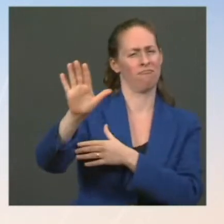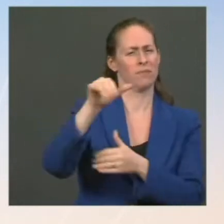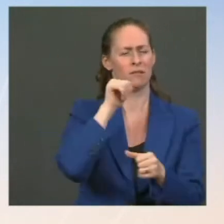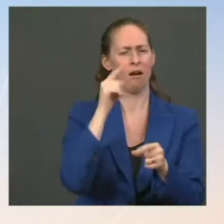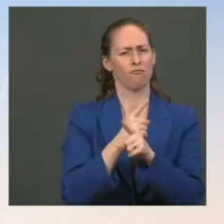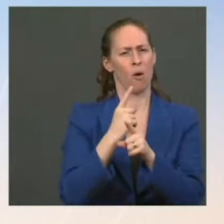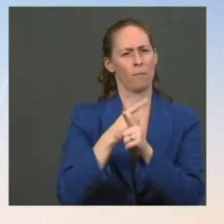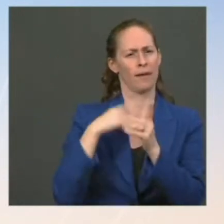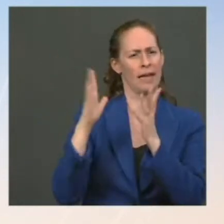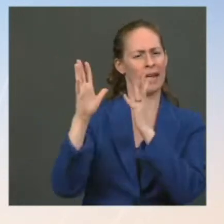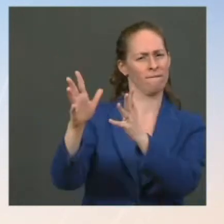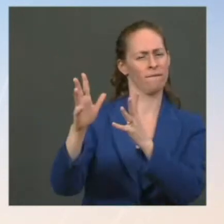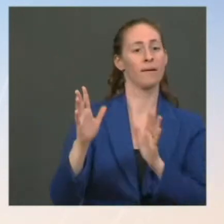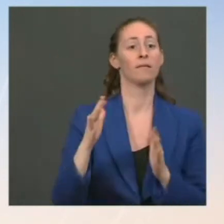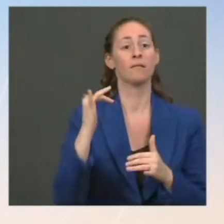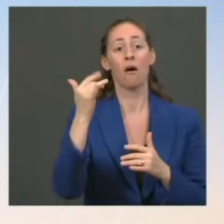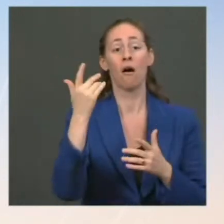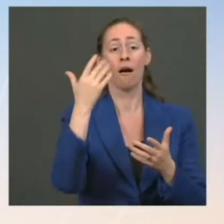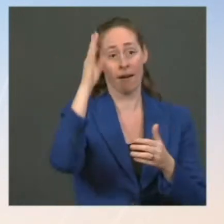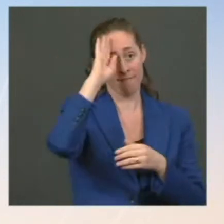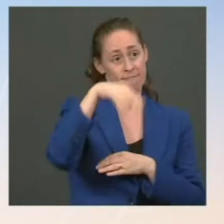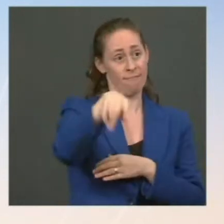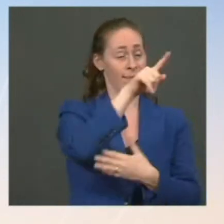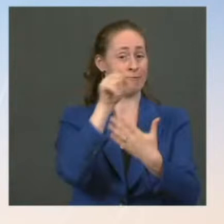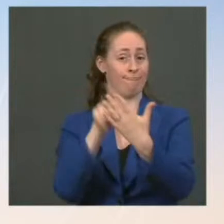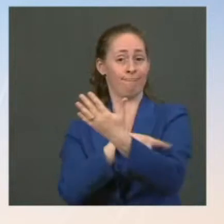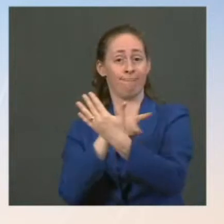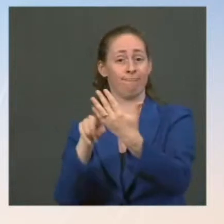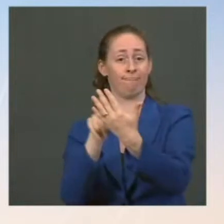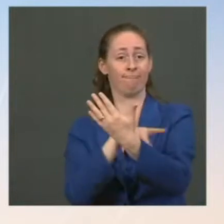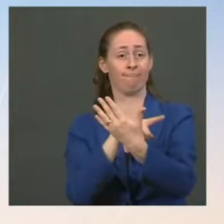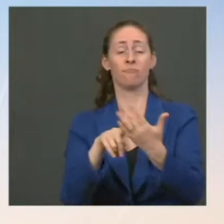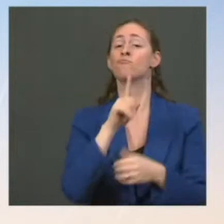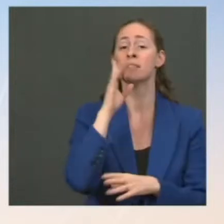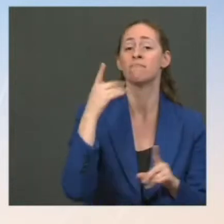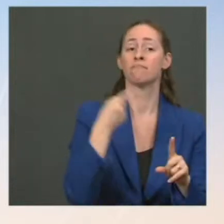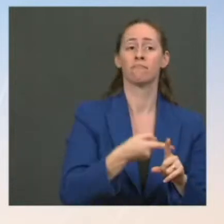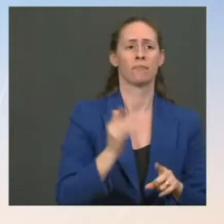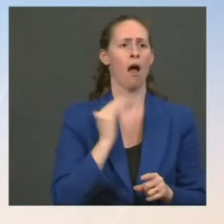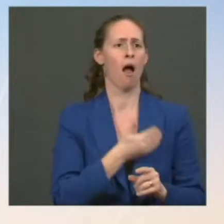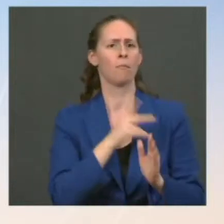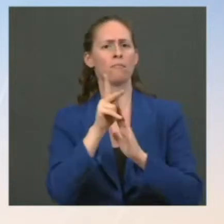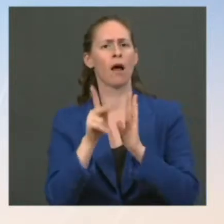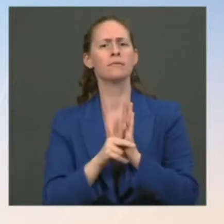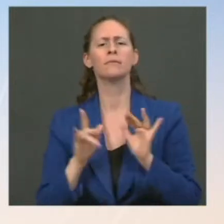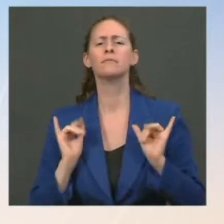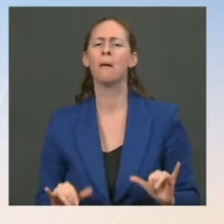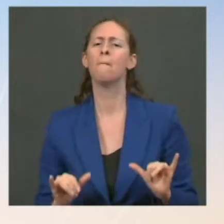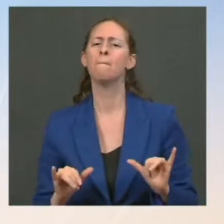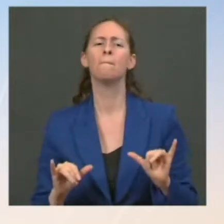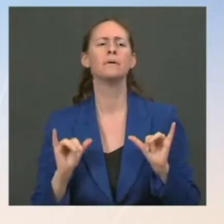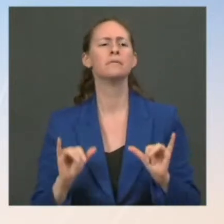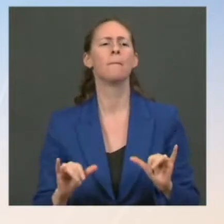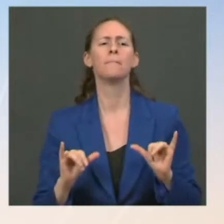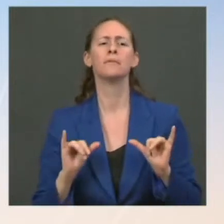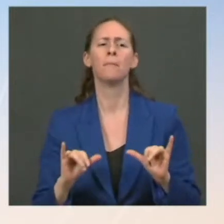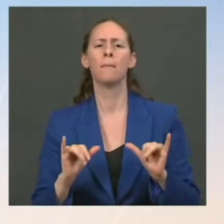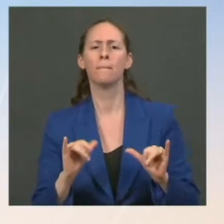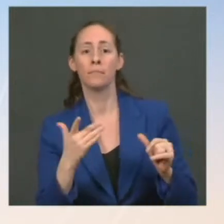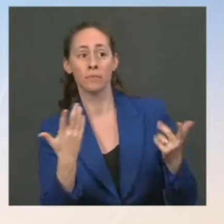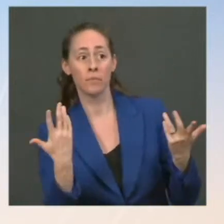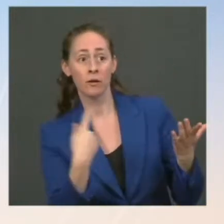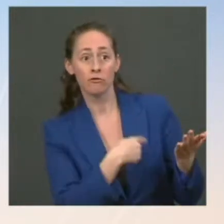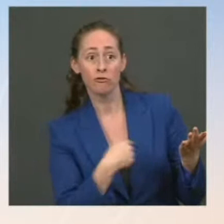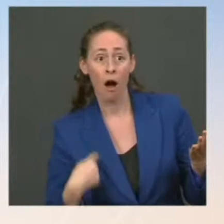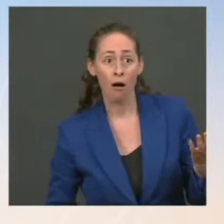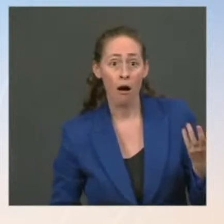wrapped up in their criticism there, is that our policy has not changed. Our policy toward China. We're not seeking